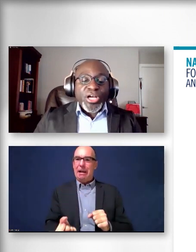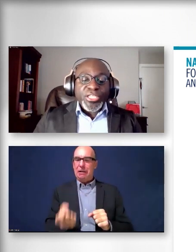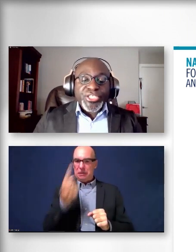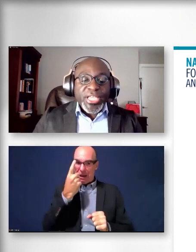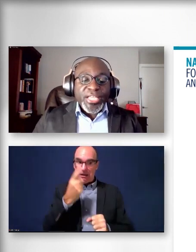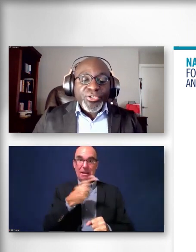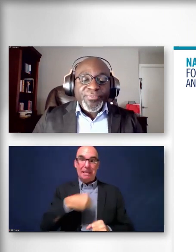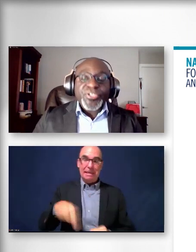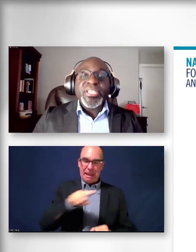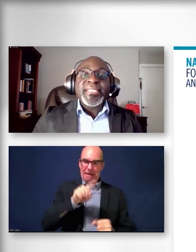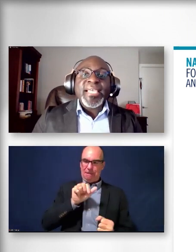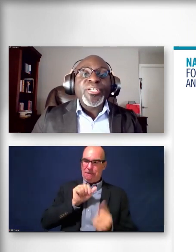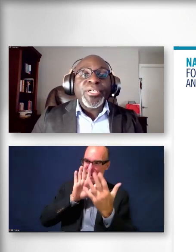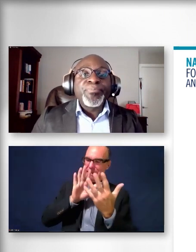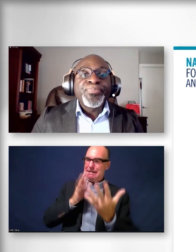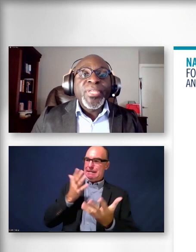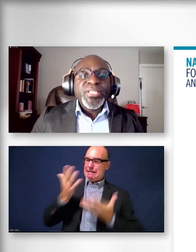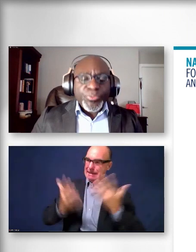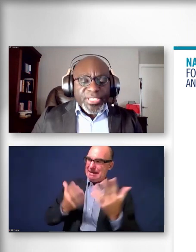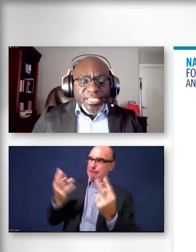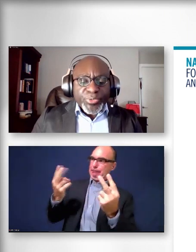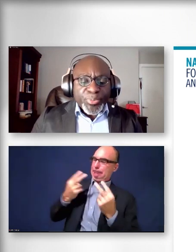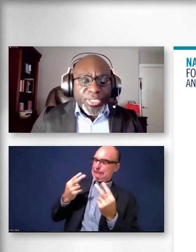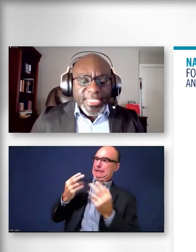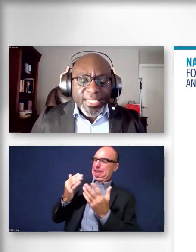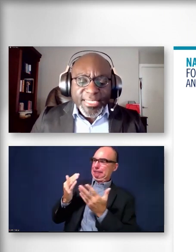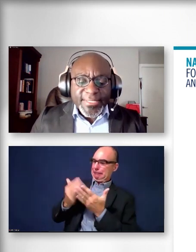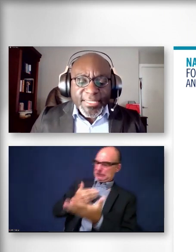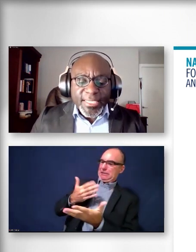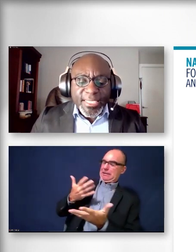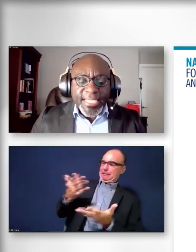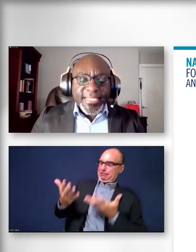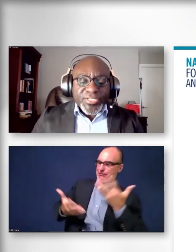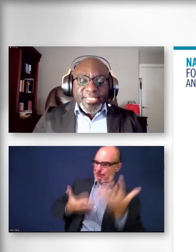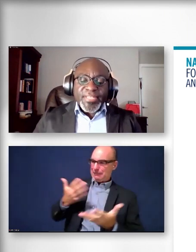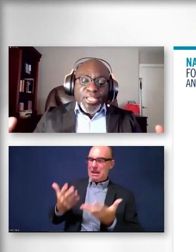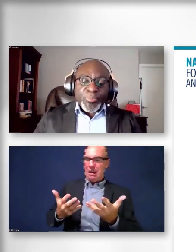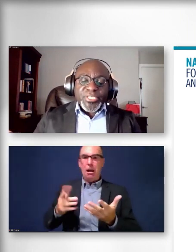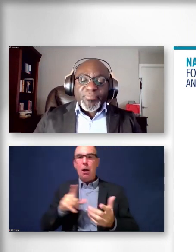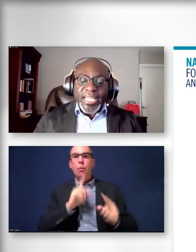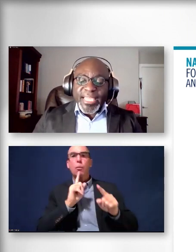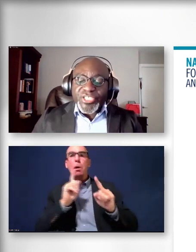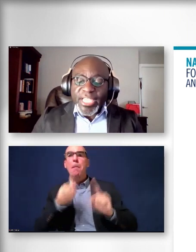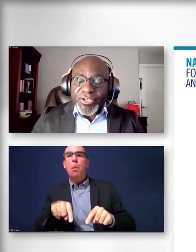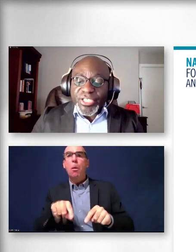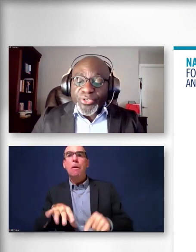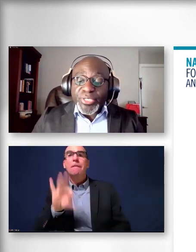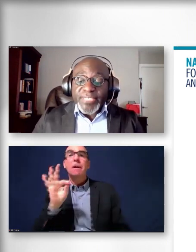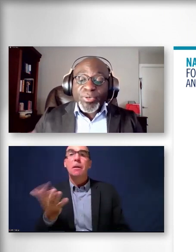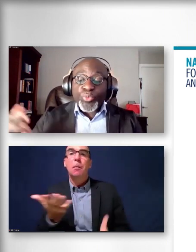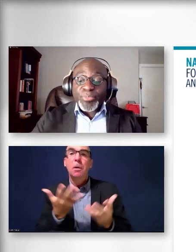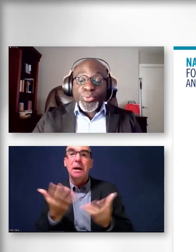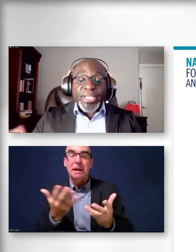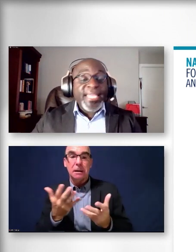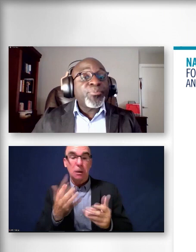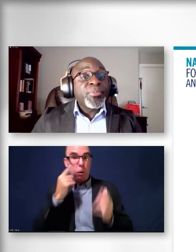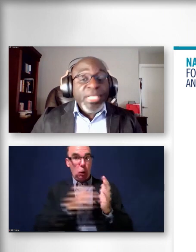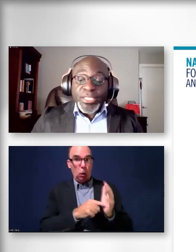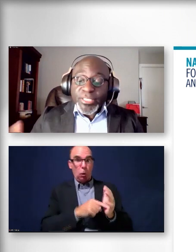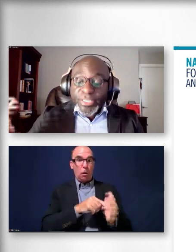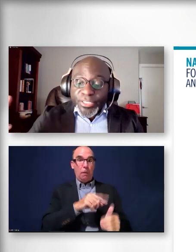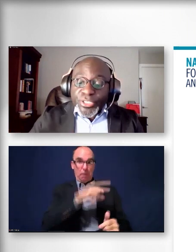in the college and university sector. So what does the report tell us? It tells us that the numbers of Black educators increased from